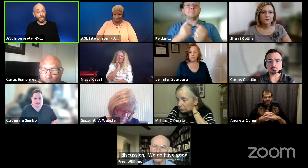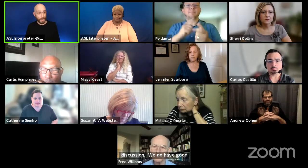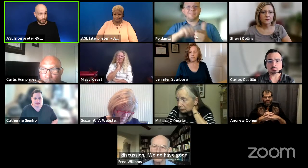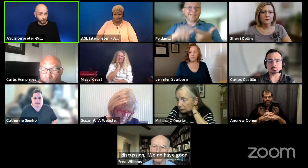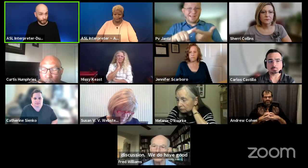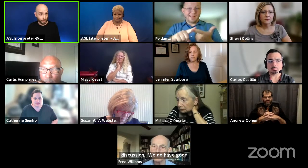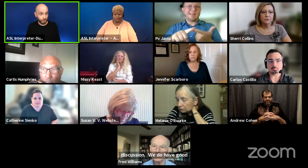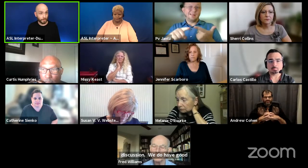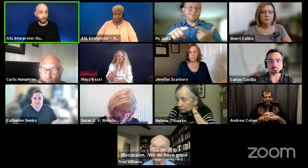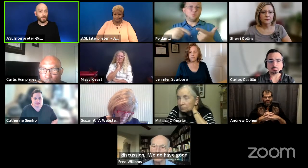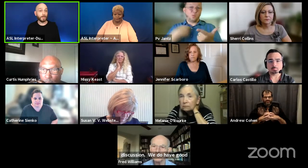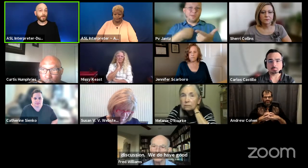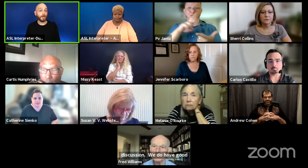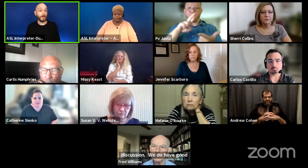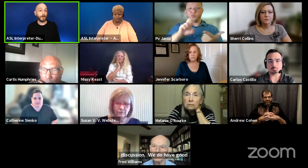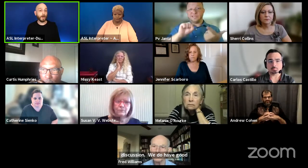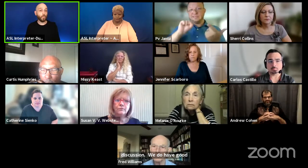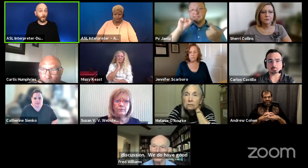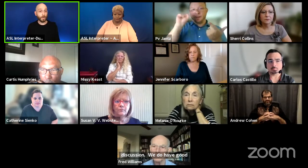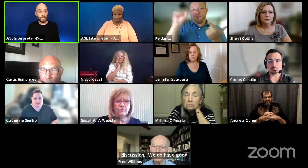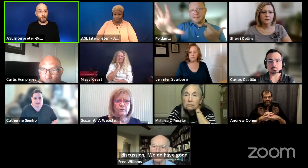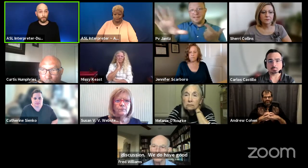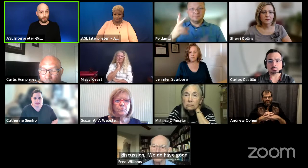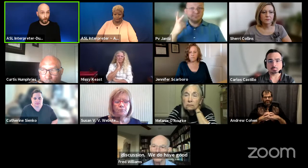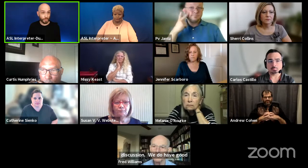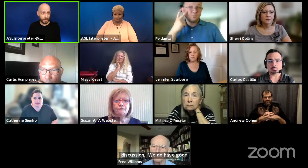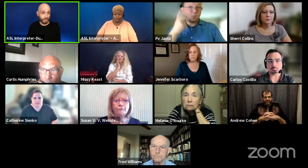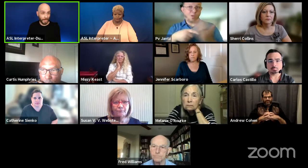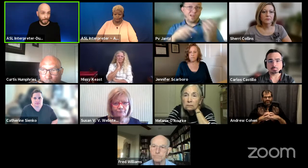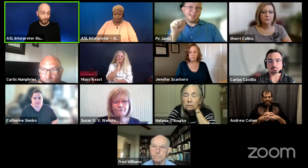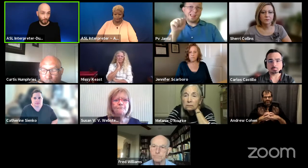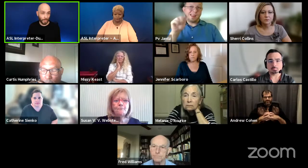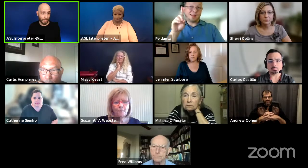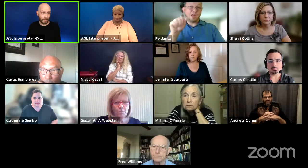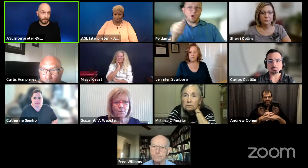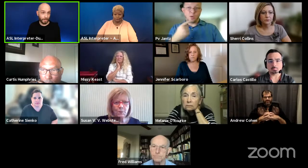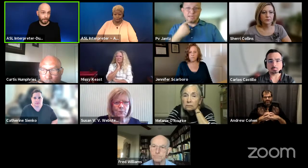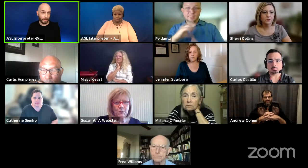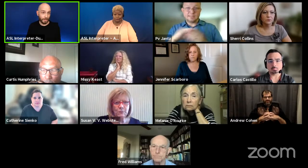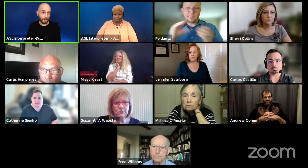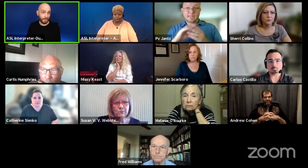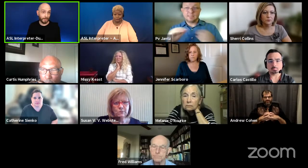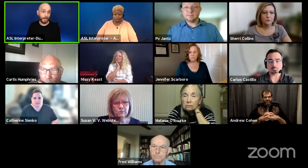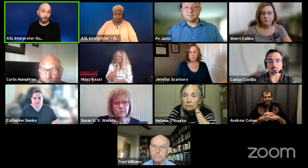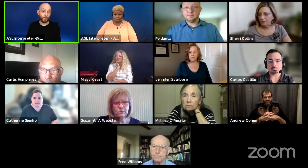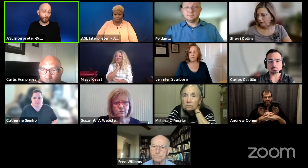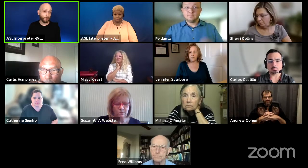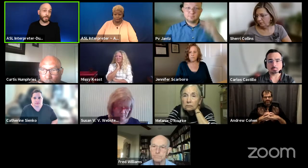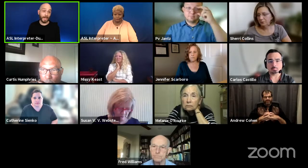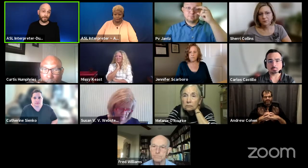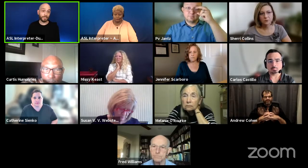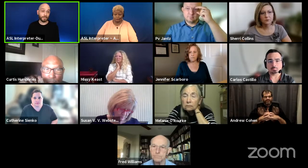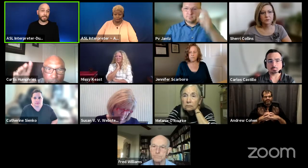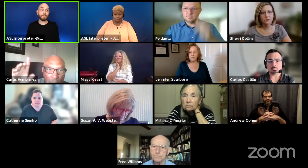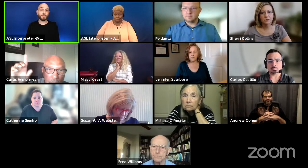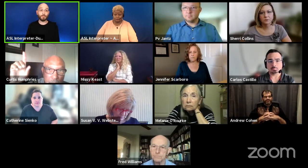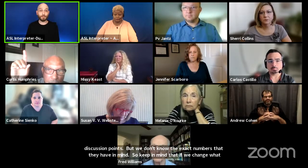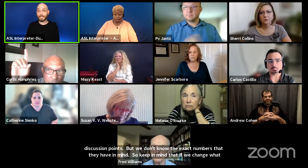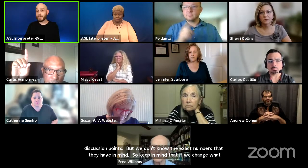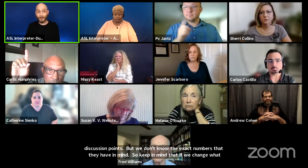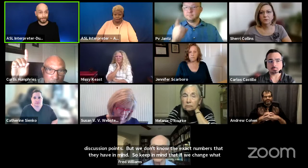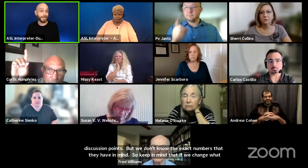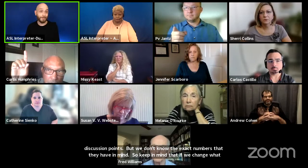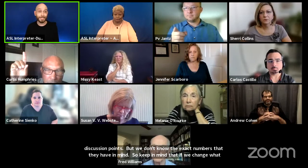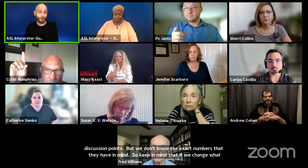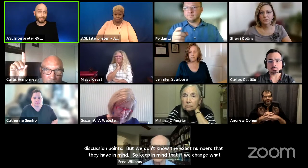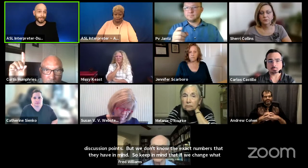we change what we are proposing to ADOA, then we really have to